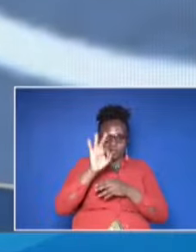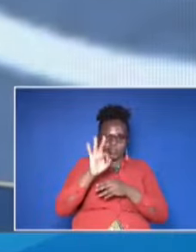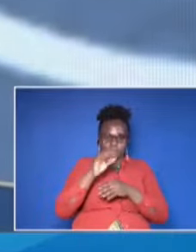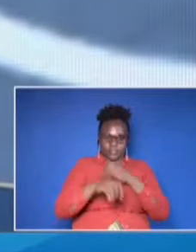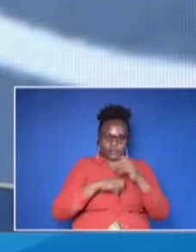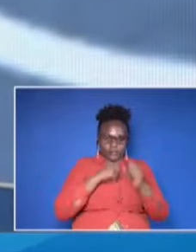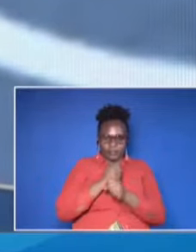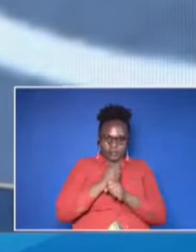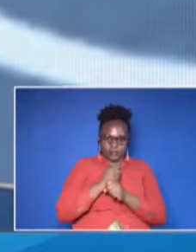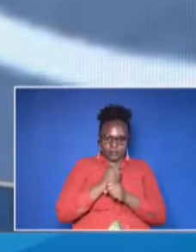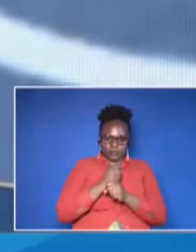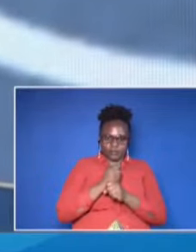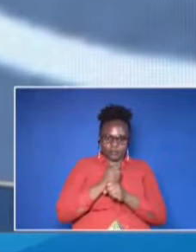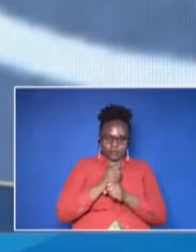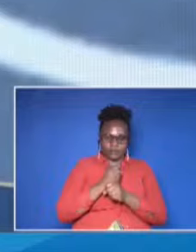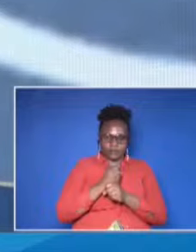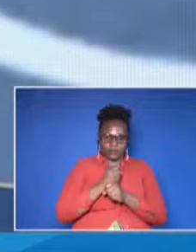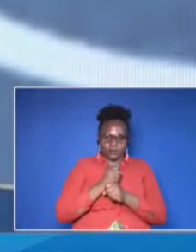years